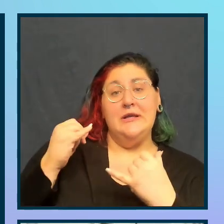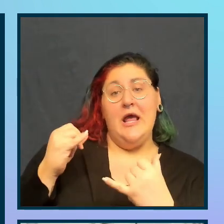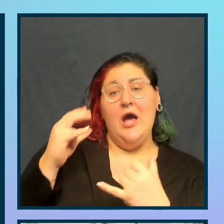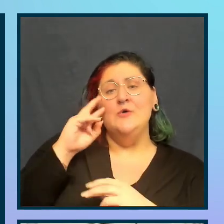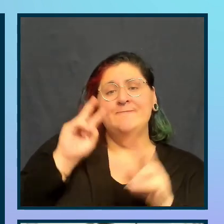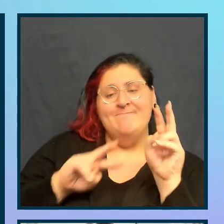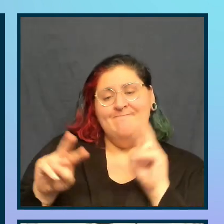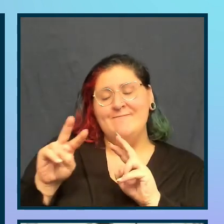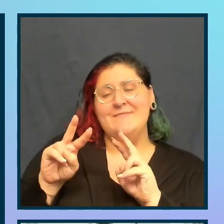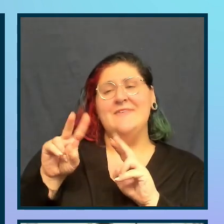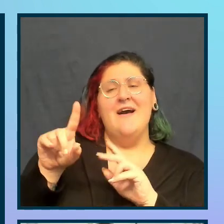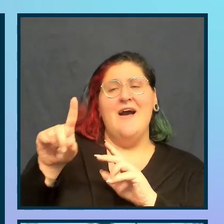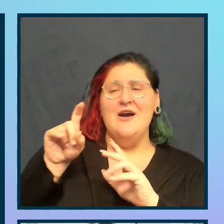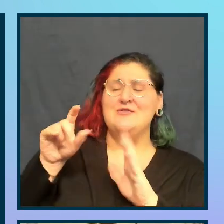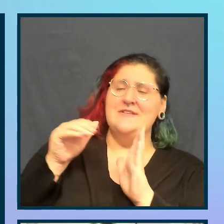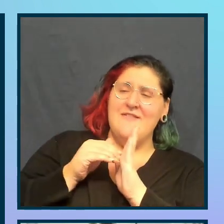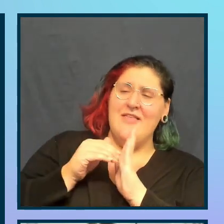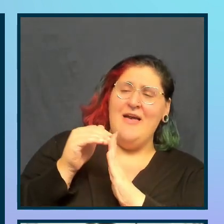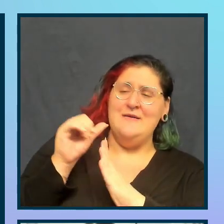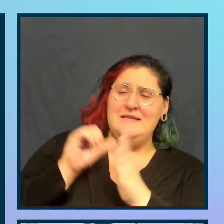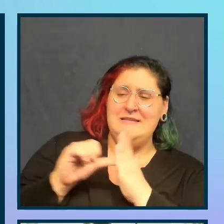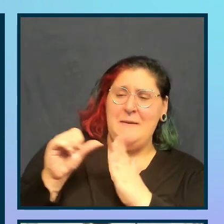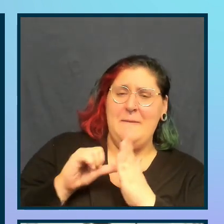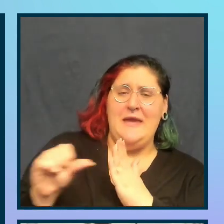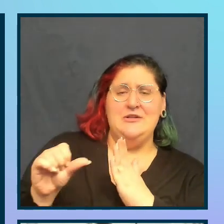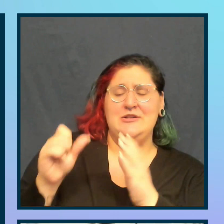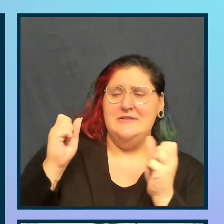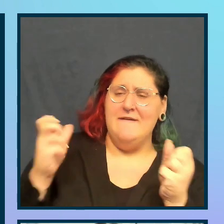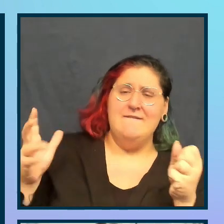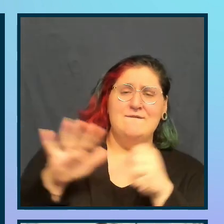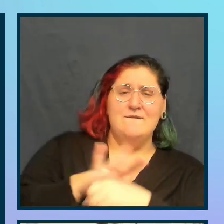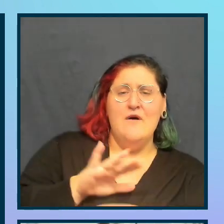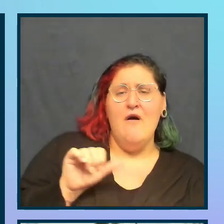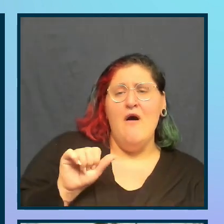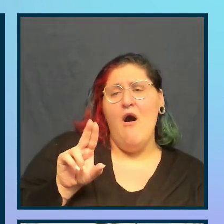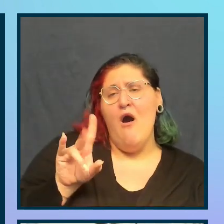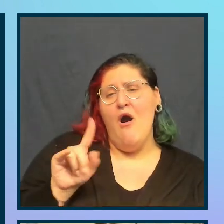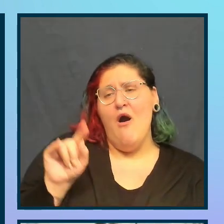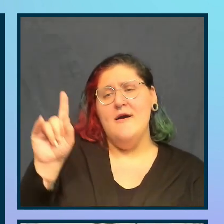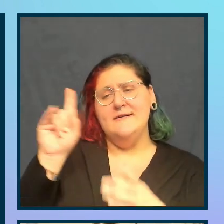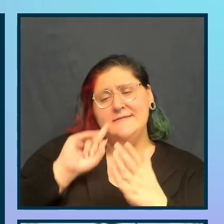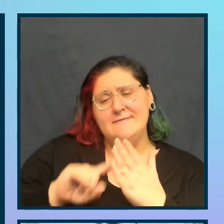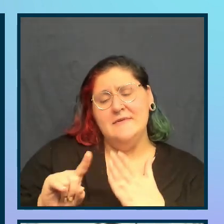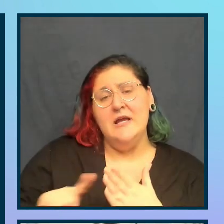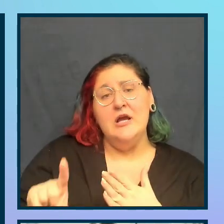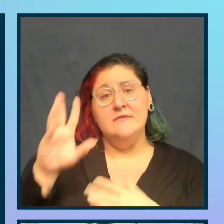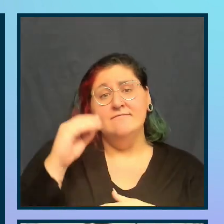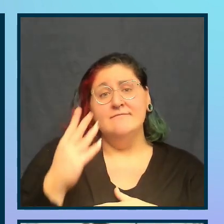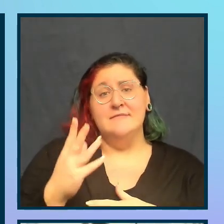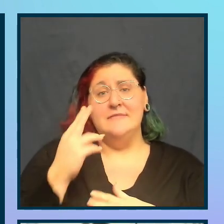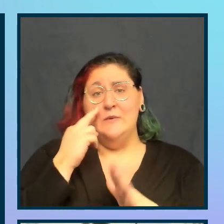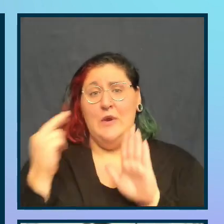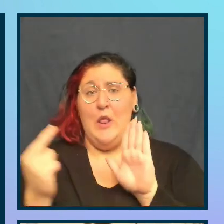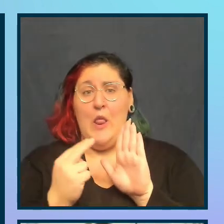doing full comprehensive WCAG 2.1 testing were found automatedly versus how many were